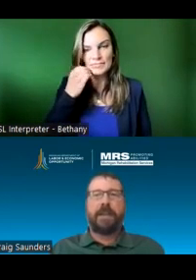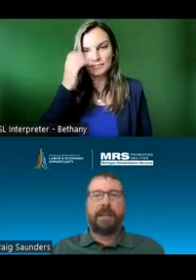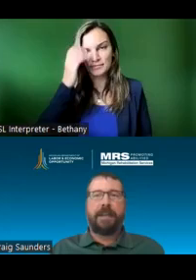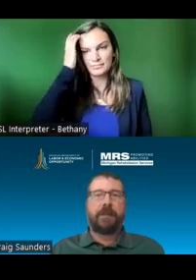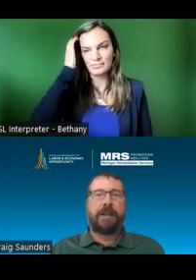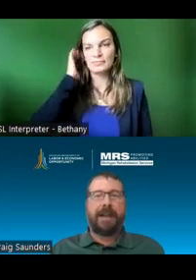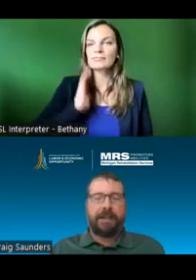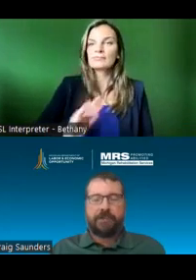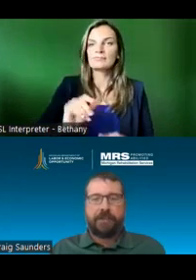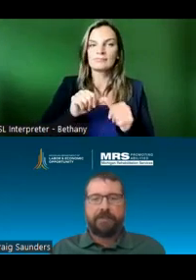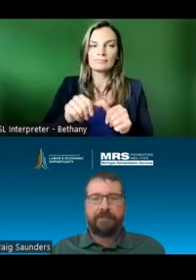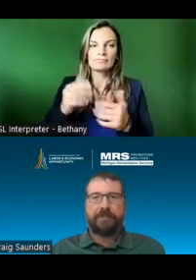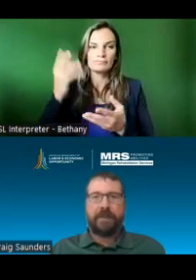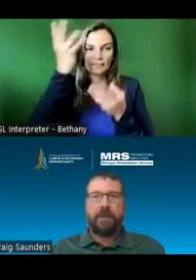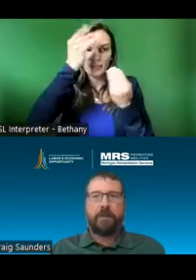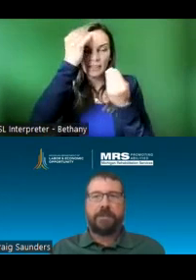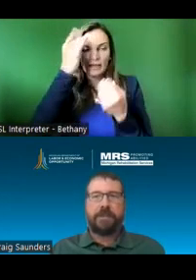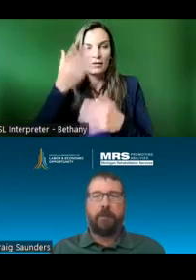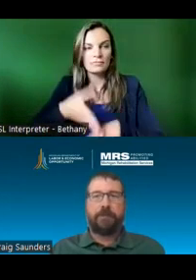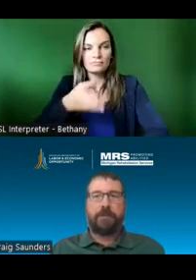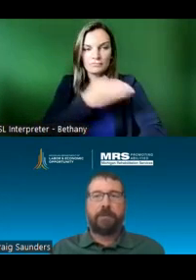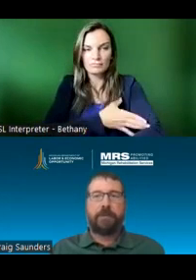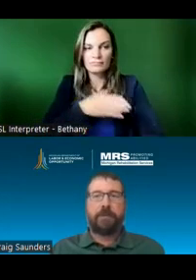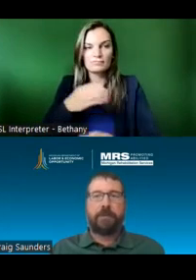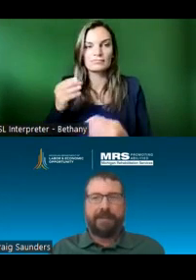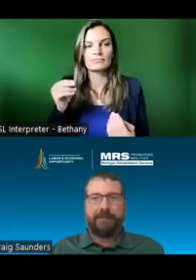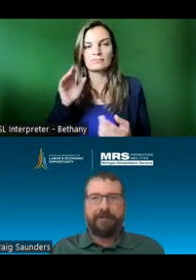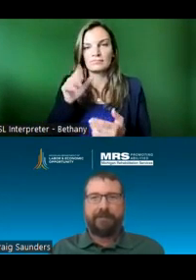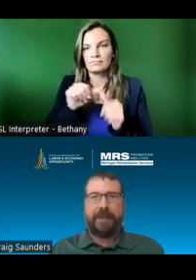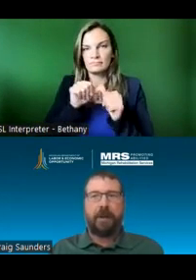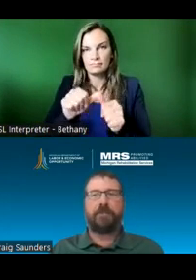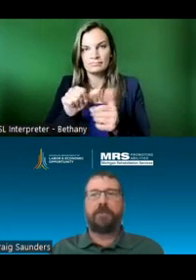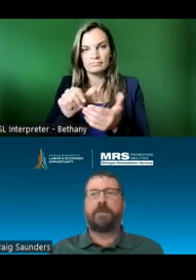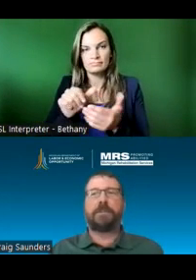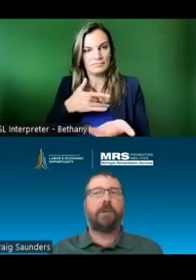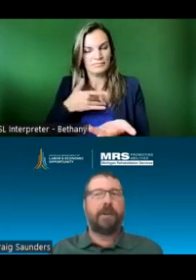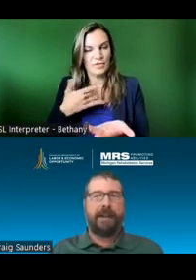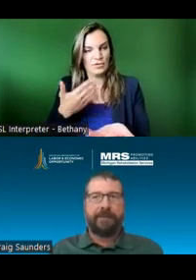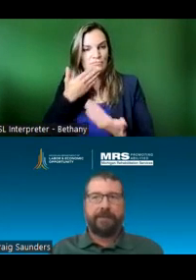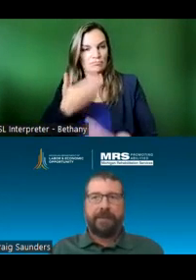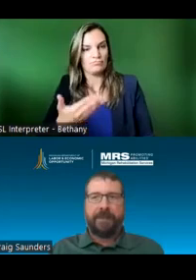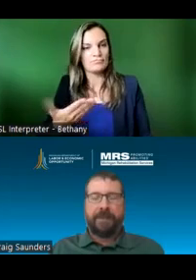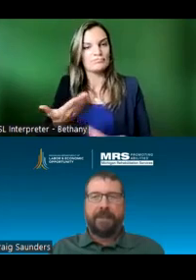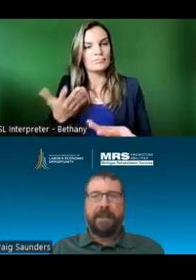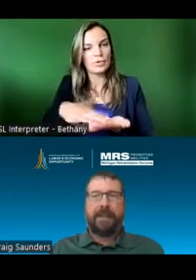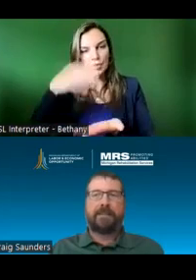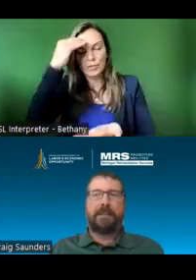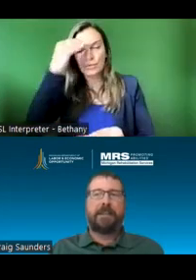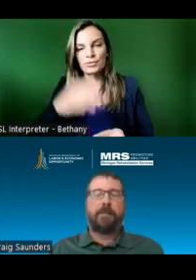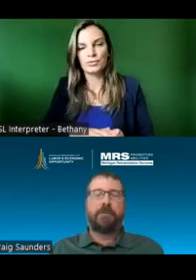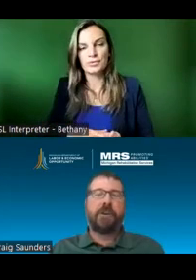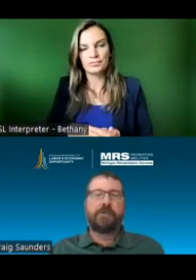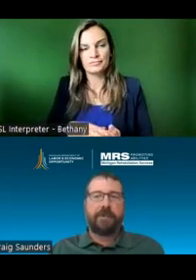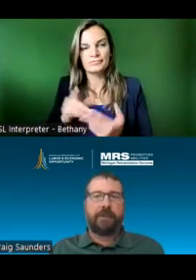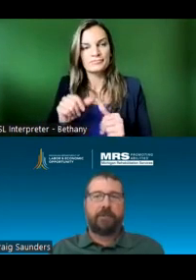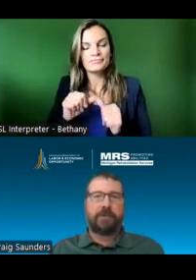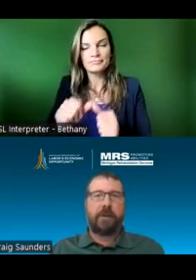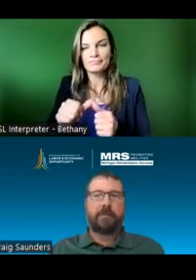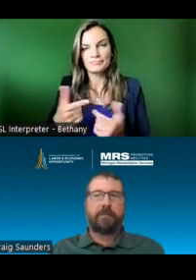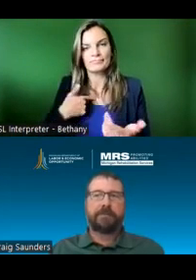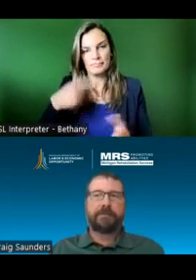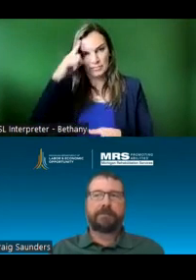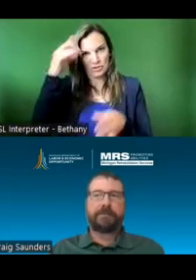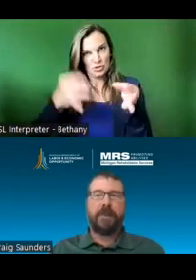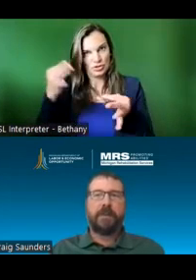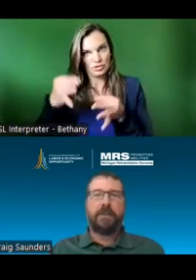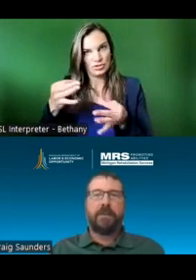improved thinking or cognition, which helps you keep thinking, helps you with learning, and can keep your judgment skills sharp.